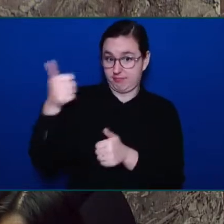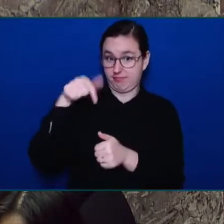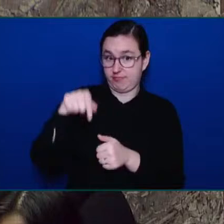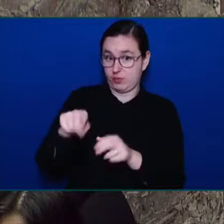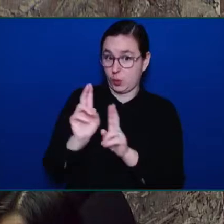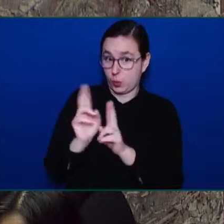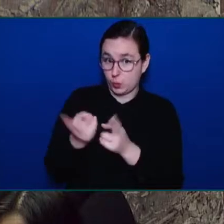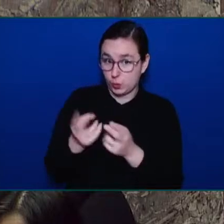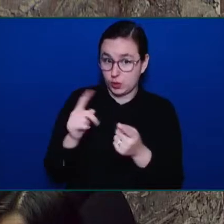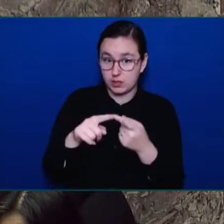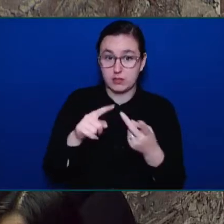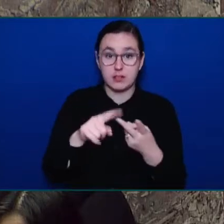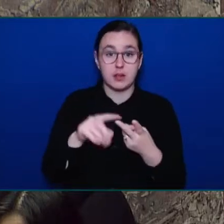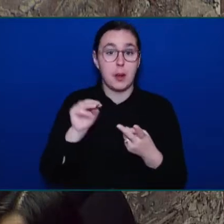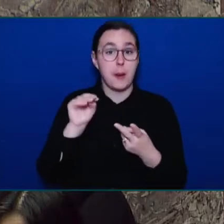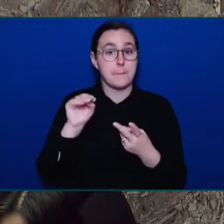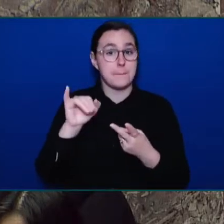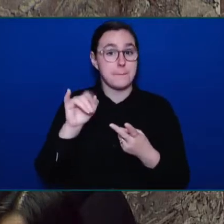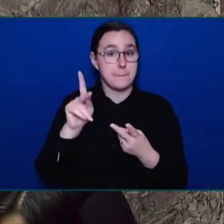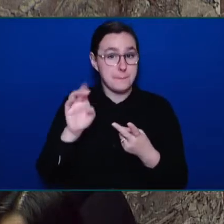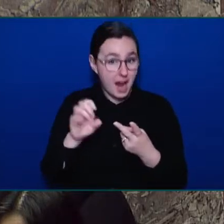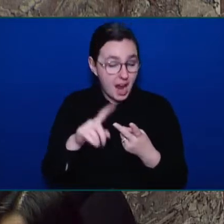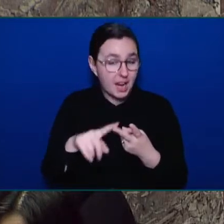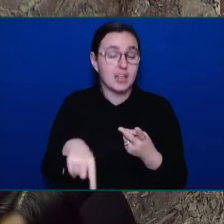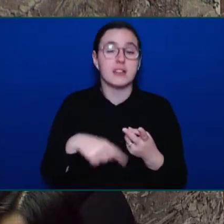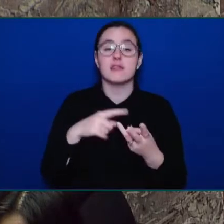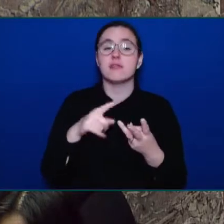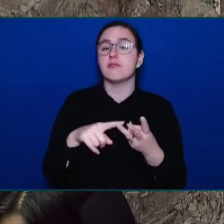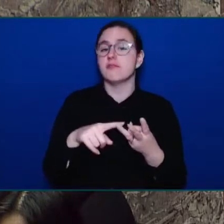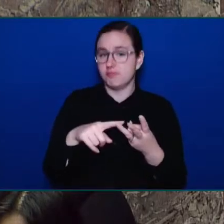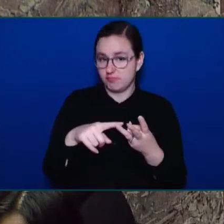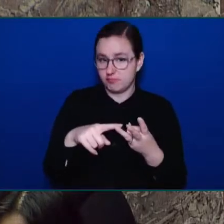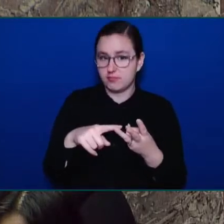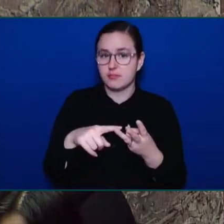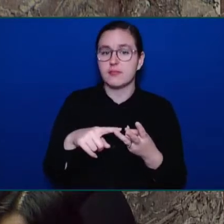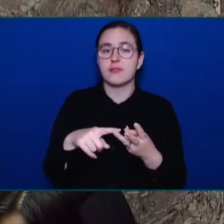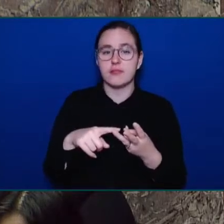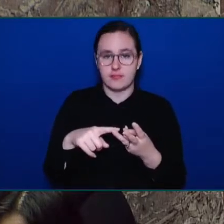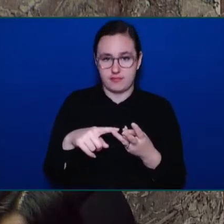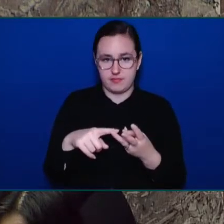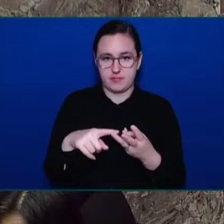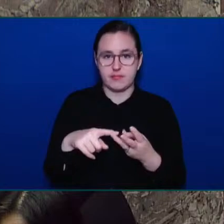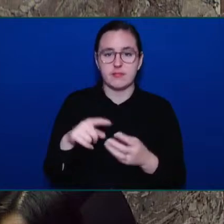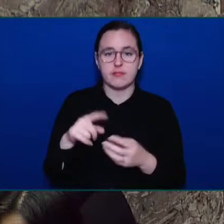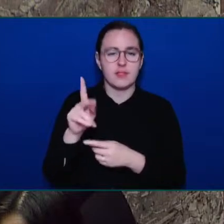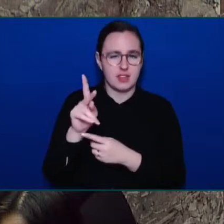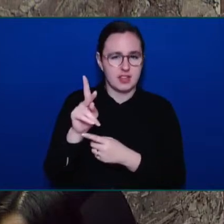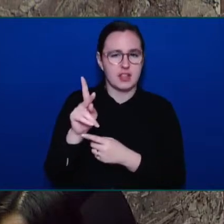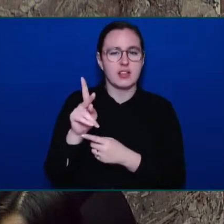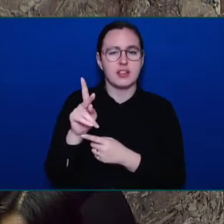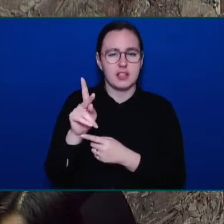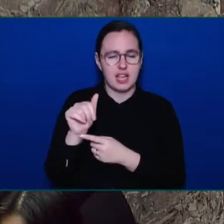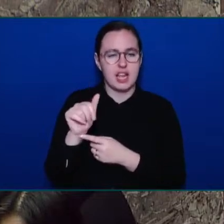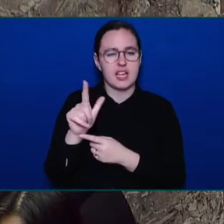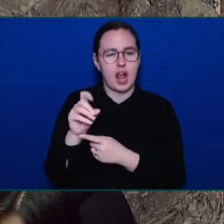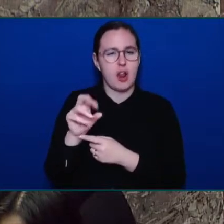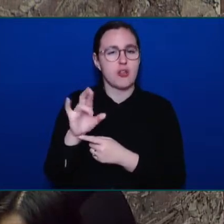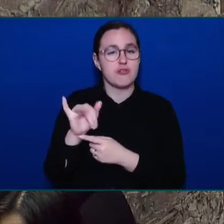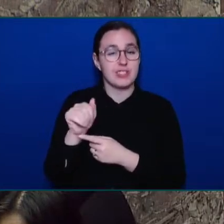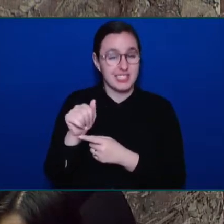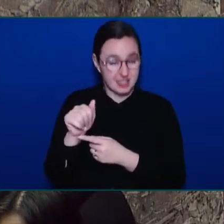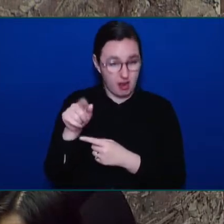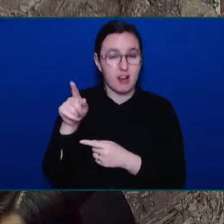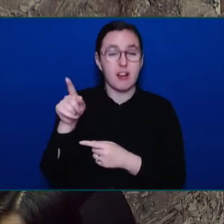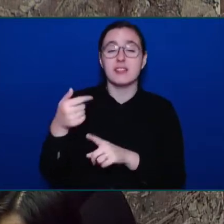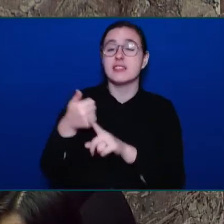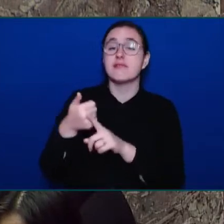Kerwin, Brenda Vandermeer from the HGU as well, Clarissa Hickap, who's a housekeeping worker, who